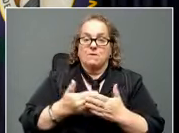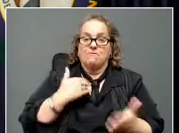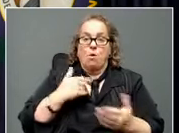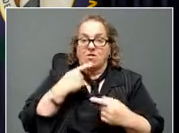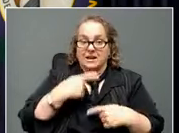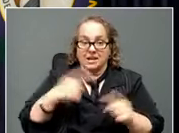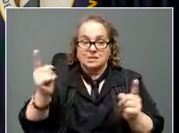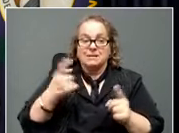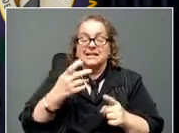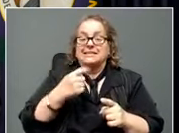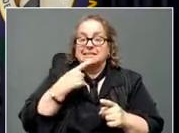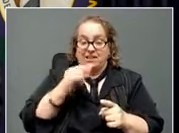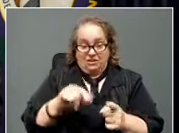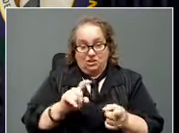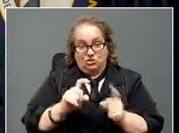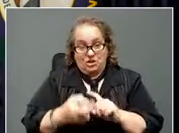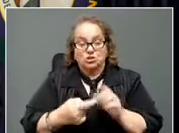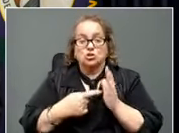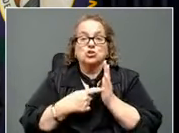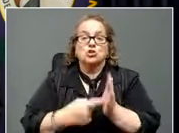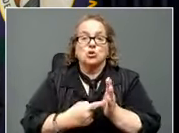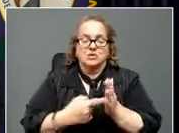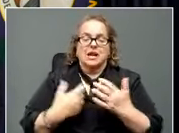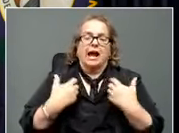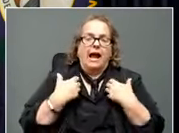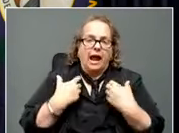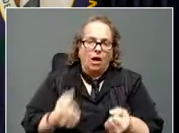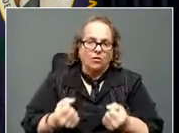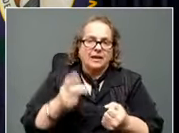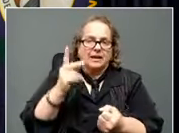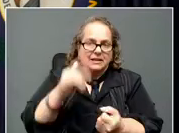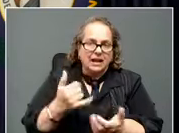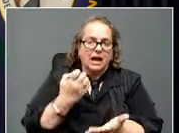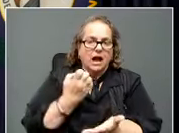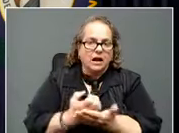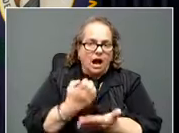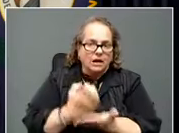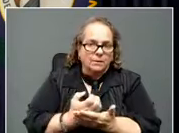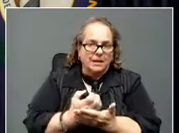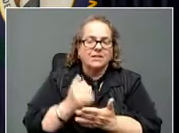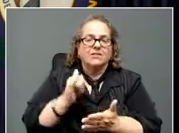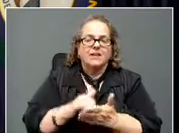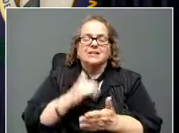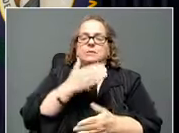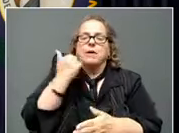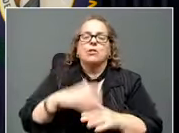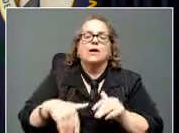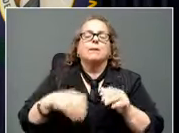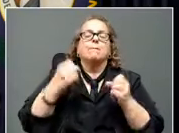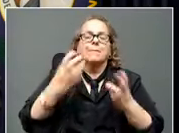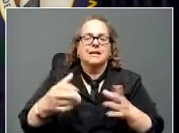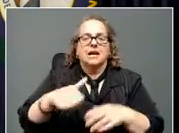strengthening Kentucky economy that is outperforming many other states.